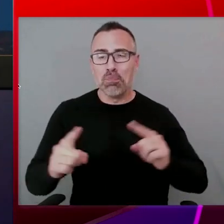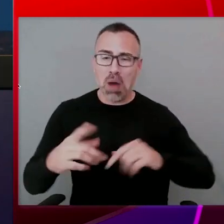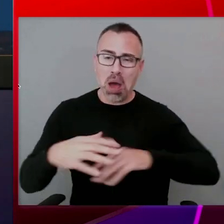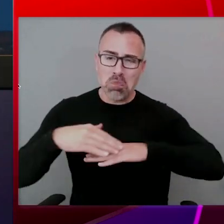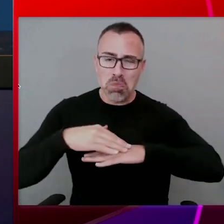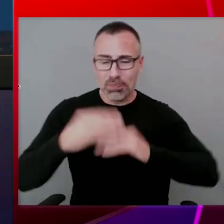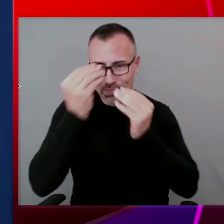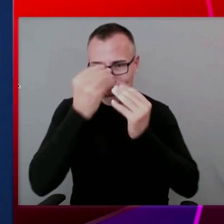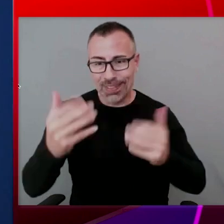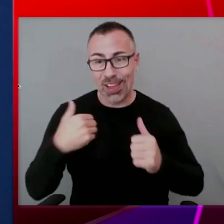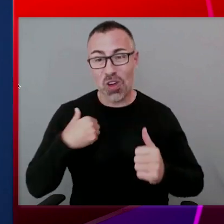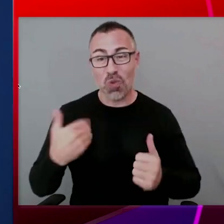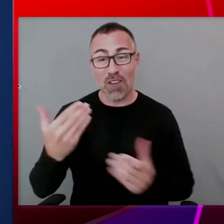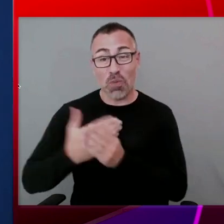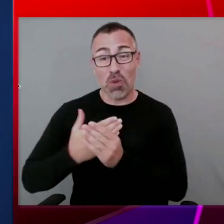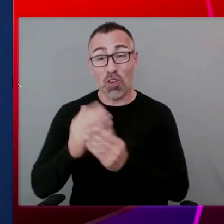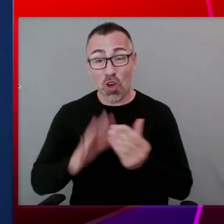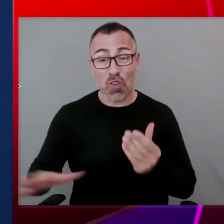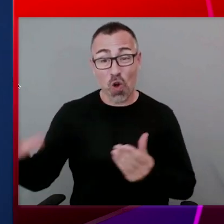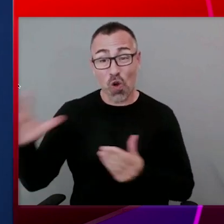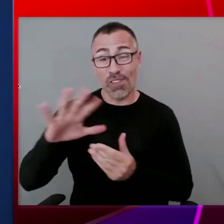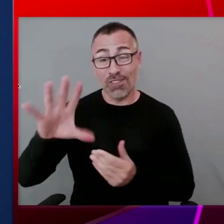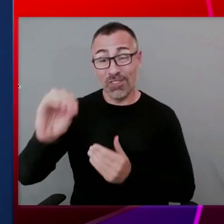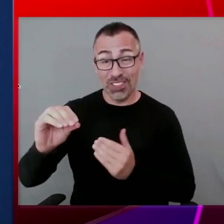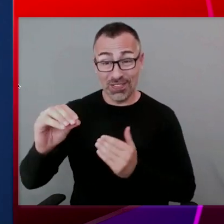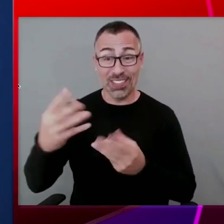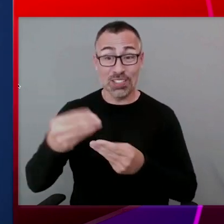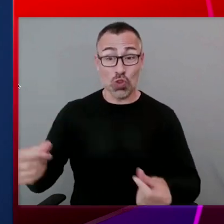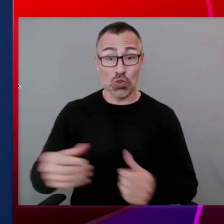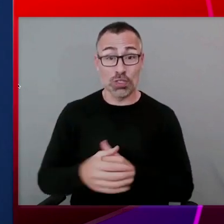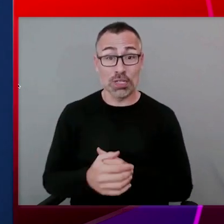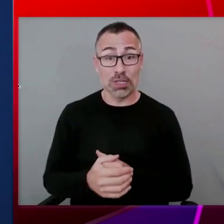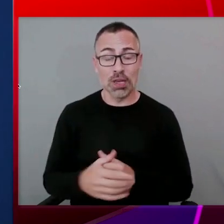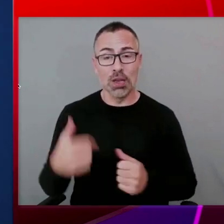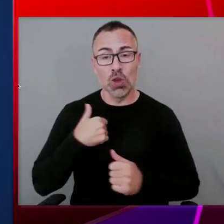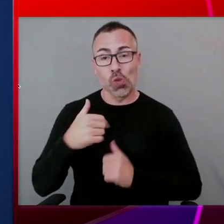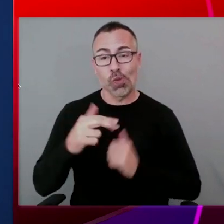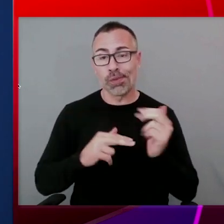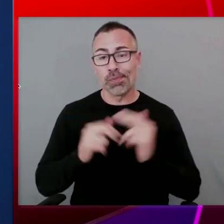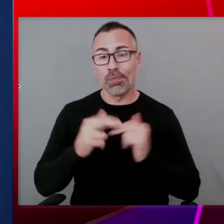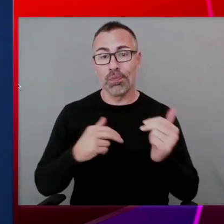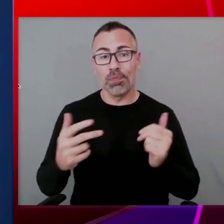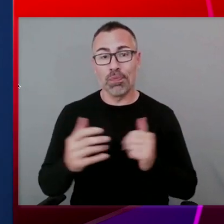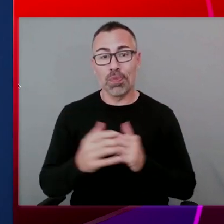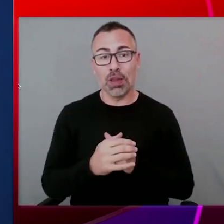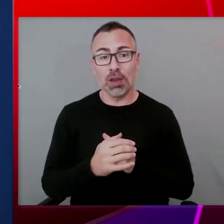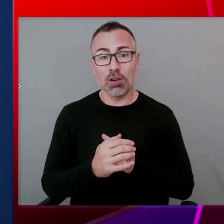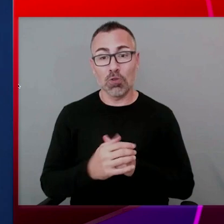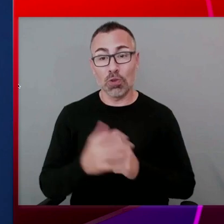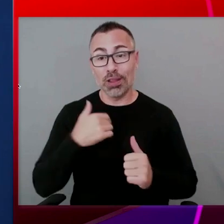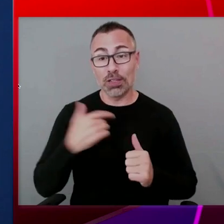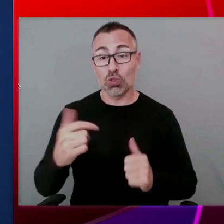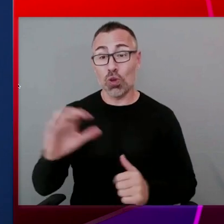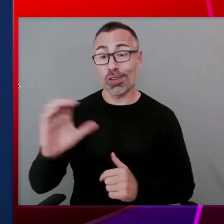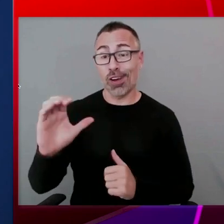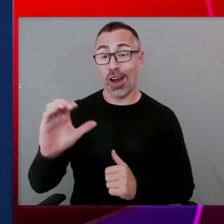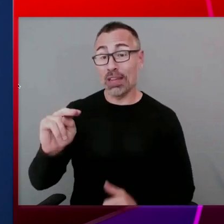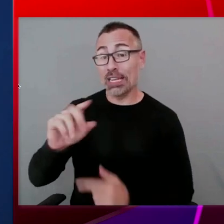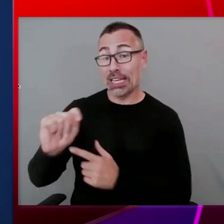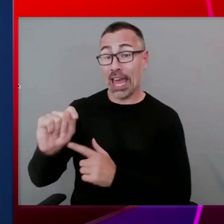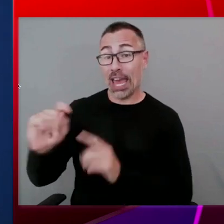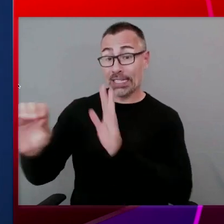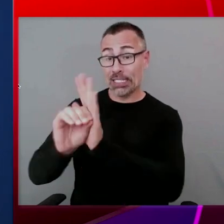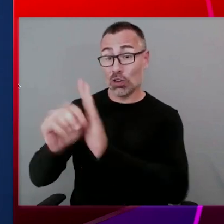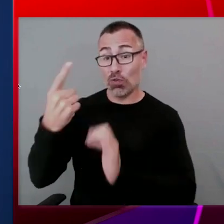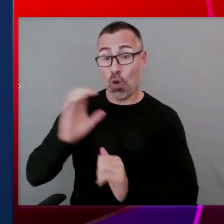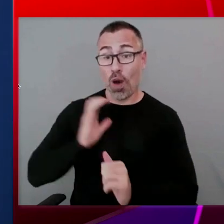of over 30 solutions. We are building a path to net zero for our clients. Yeah. Essentially, we help our clients figure